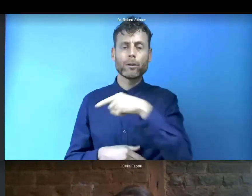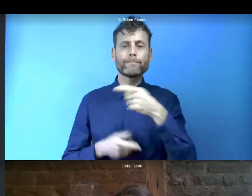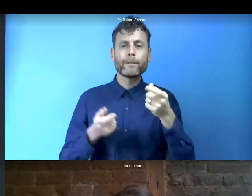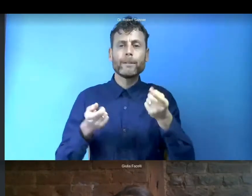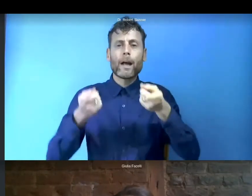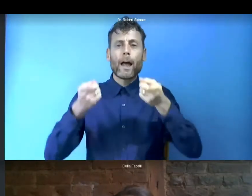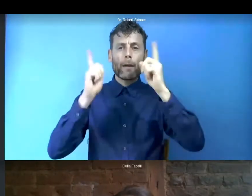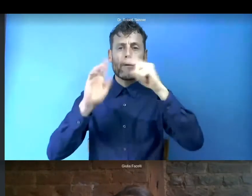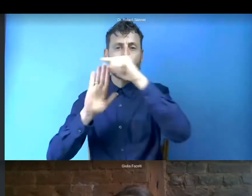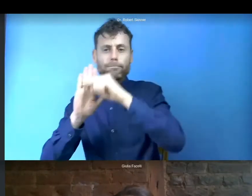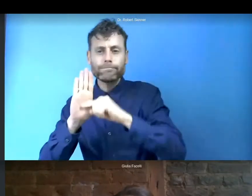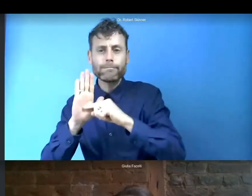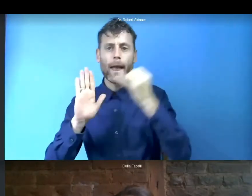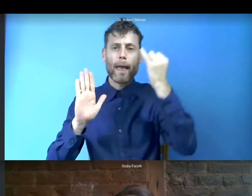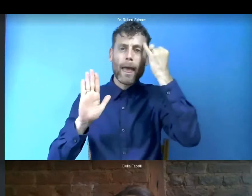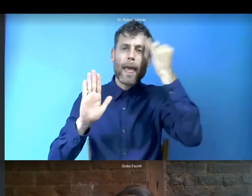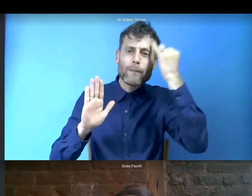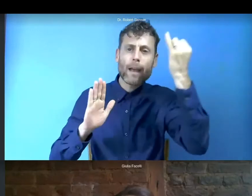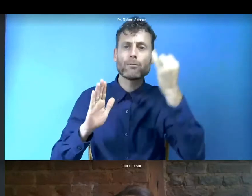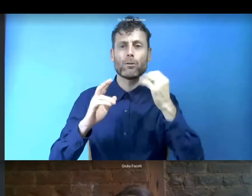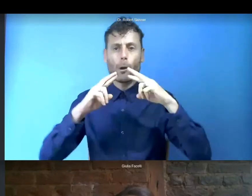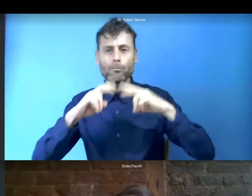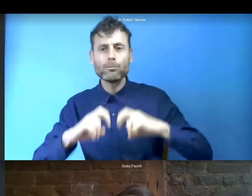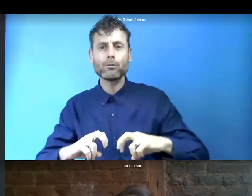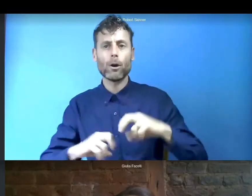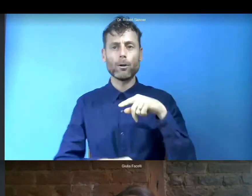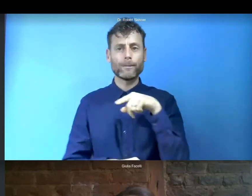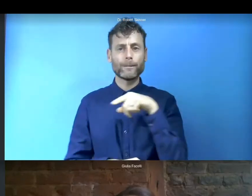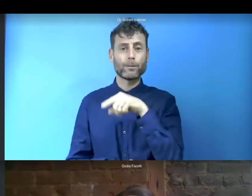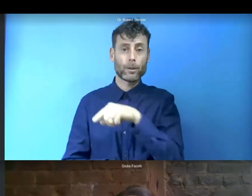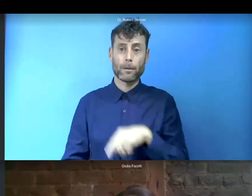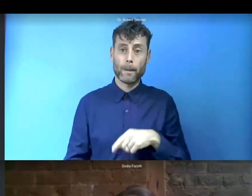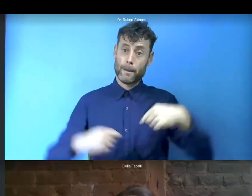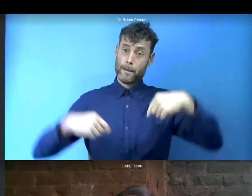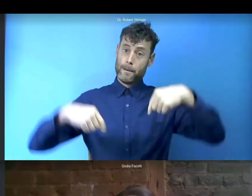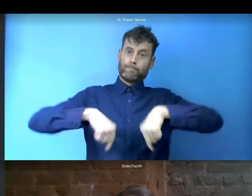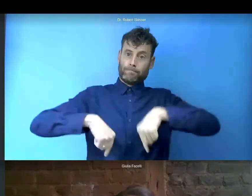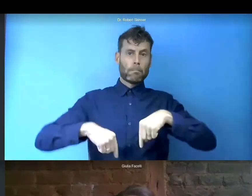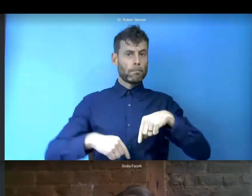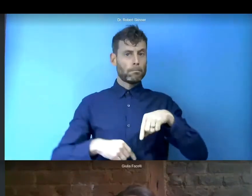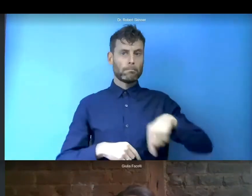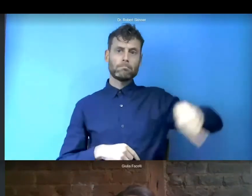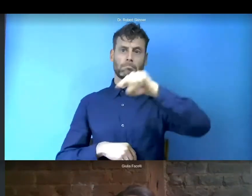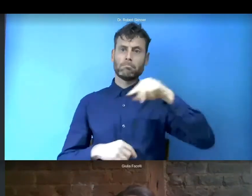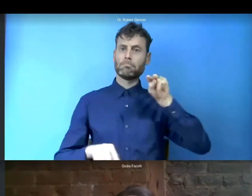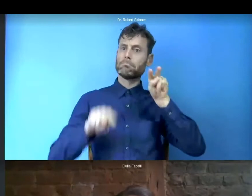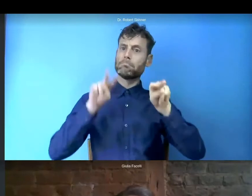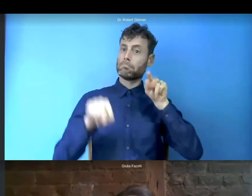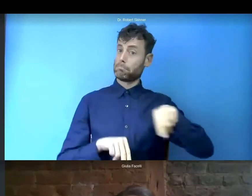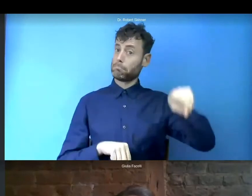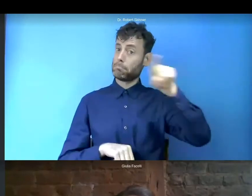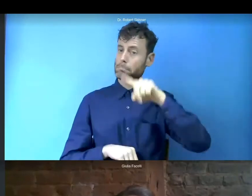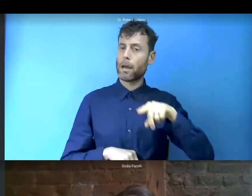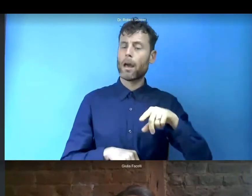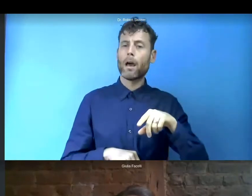our thoughts with us. We have here many city representatives, researchers, cultural actors. What